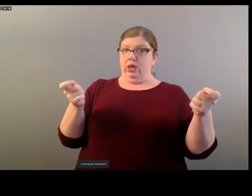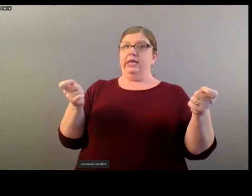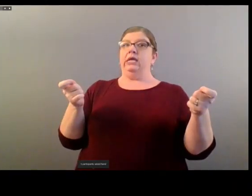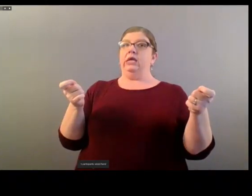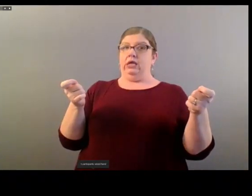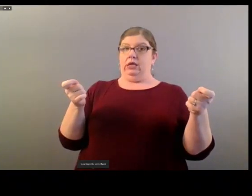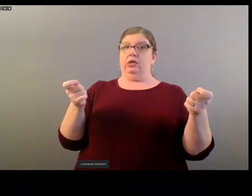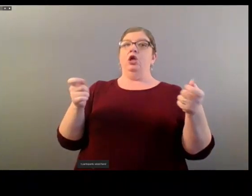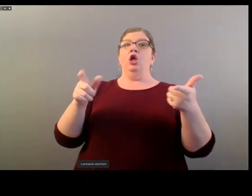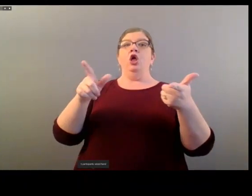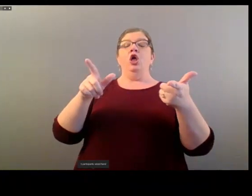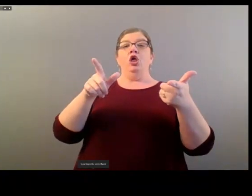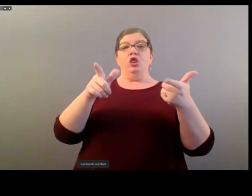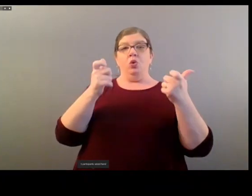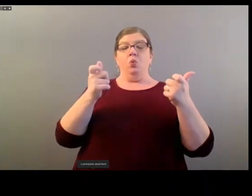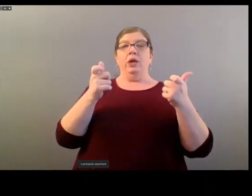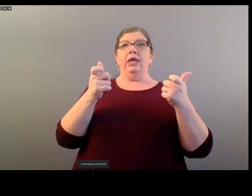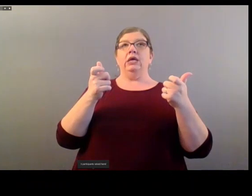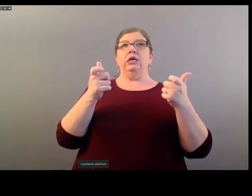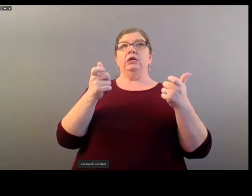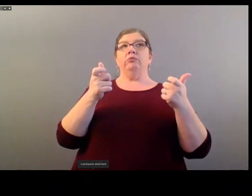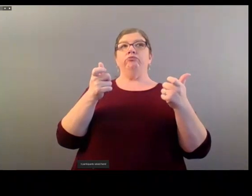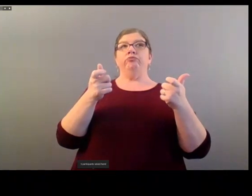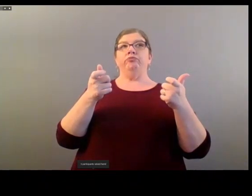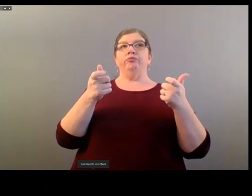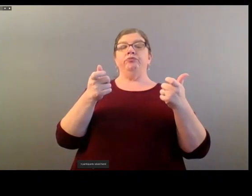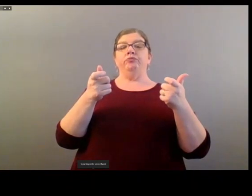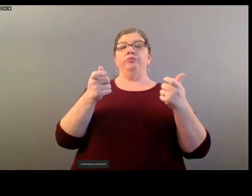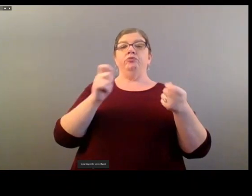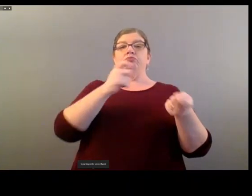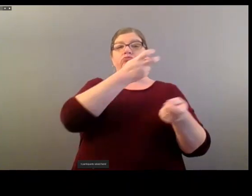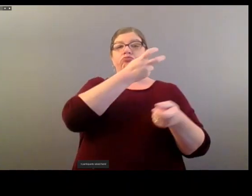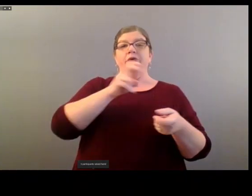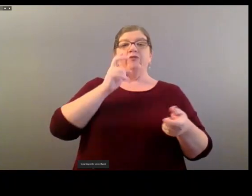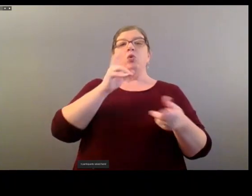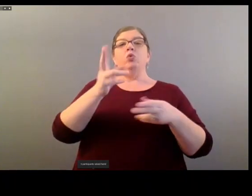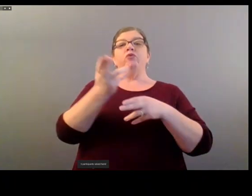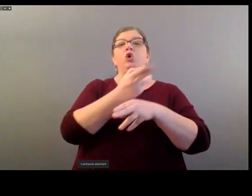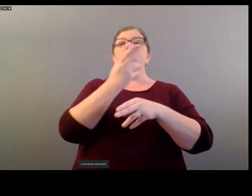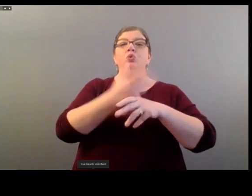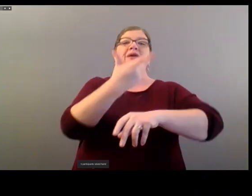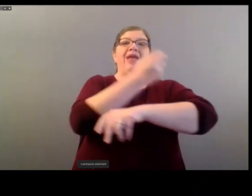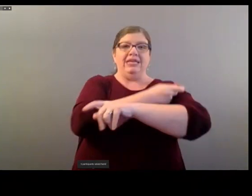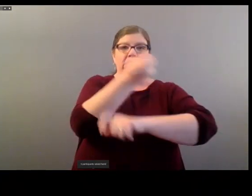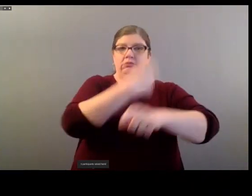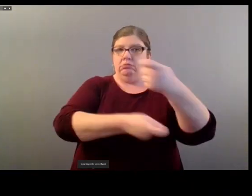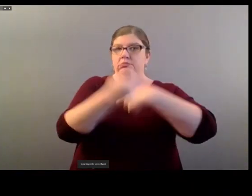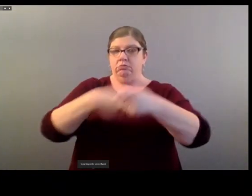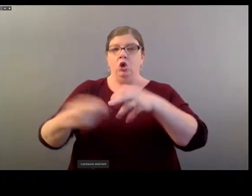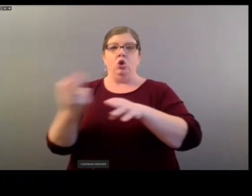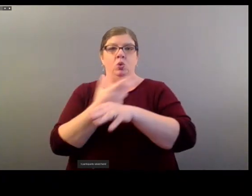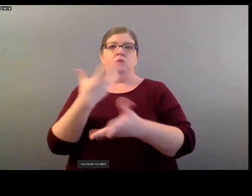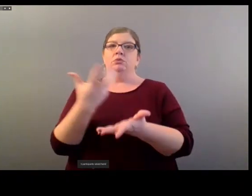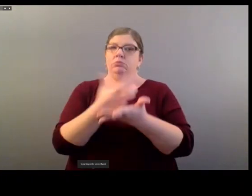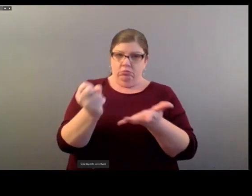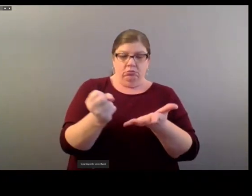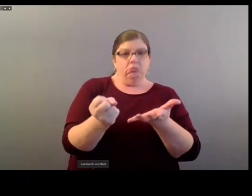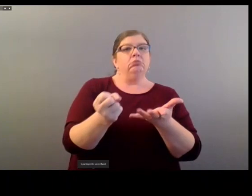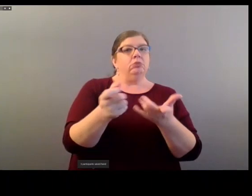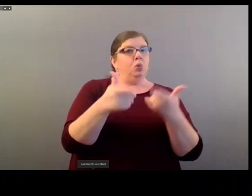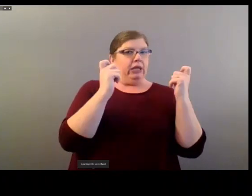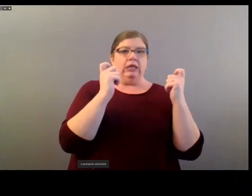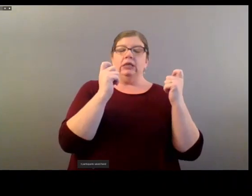quick turnaround time for use of vaccines. So, as a matter of fact, when we